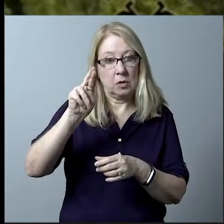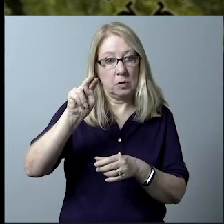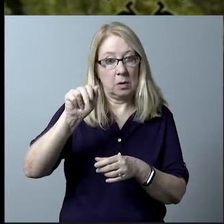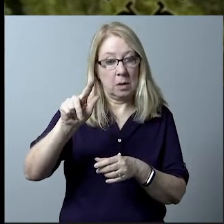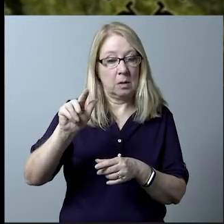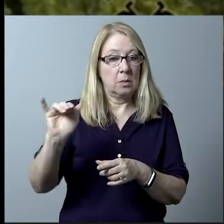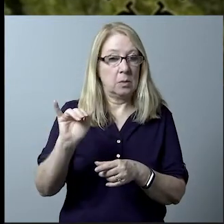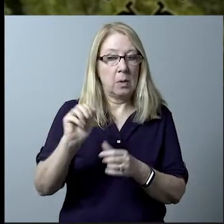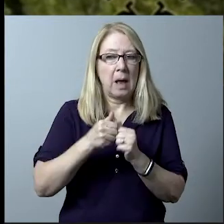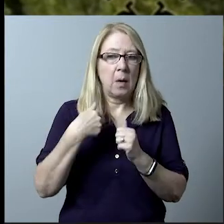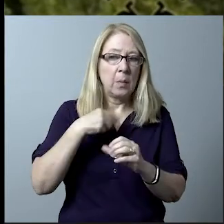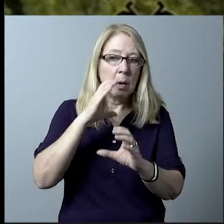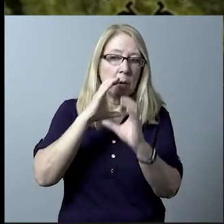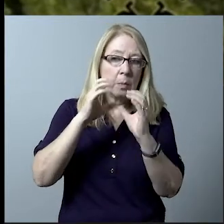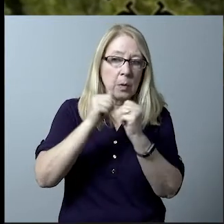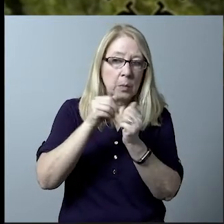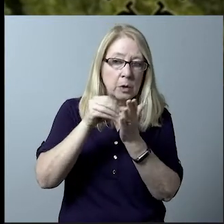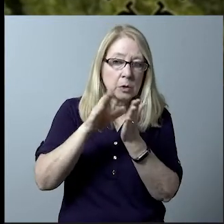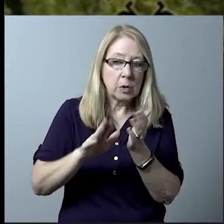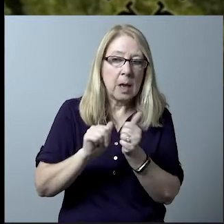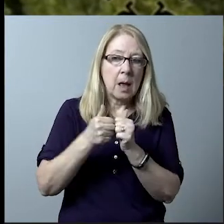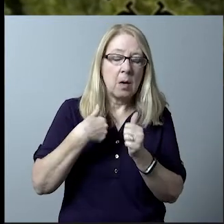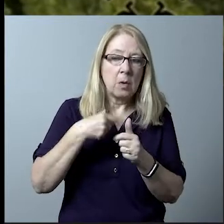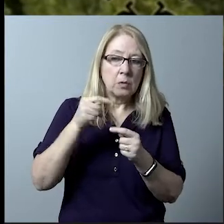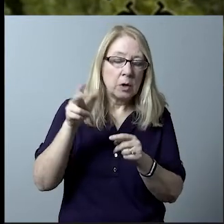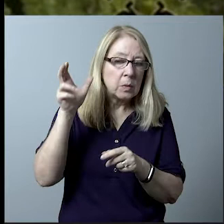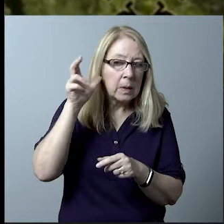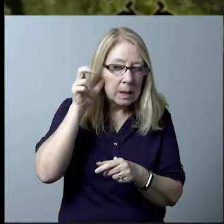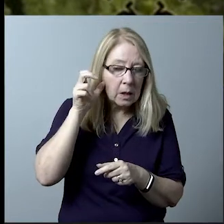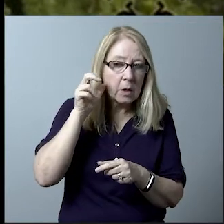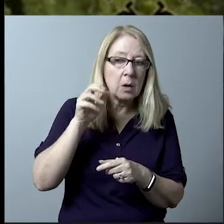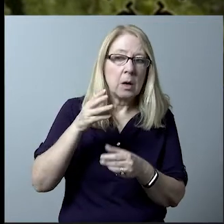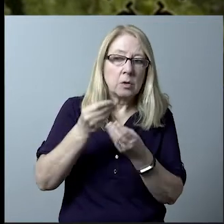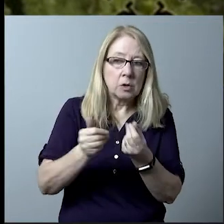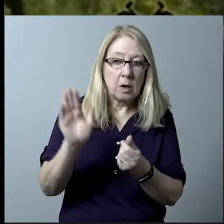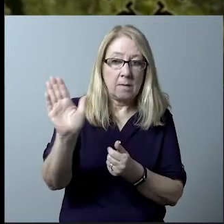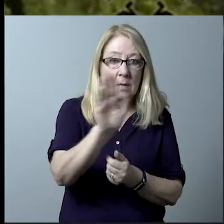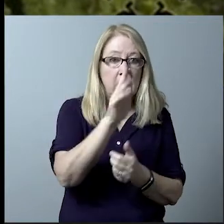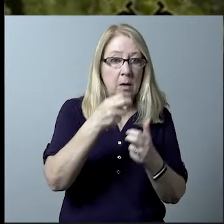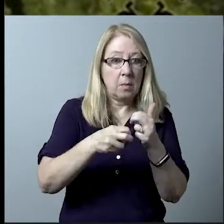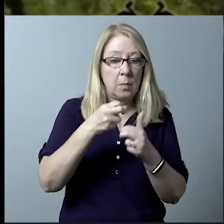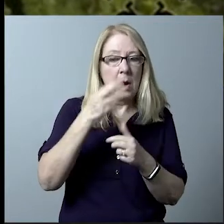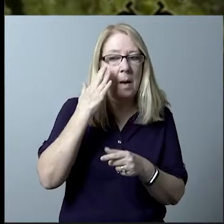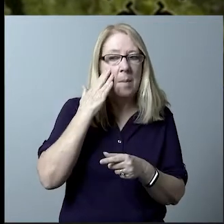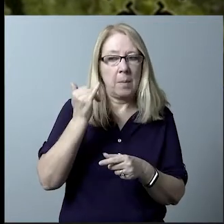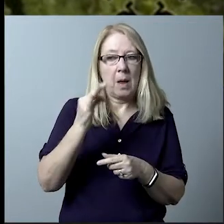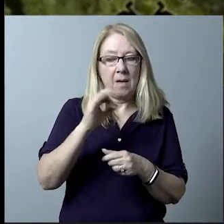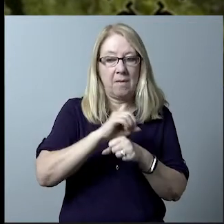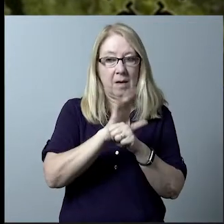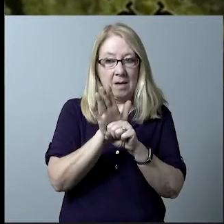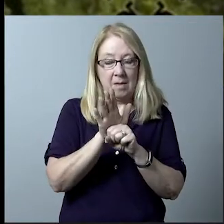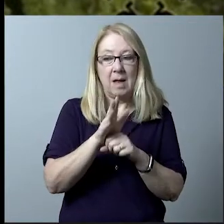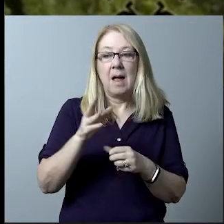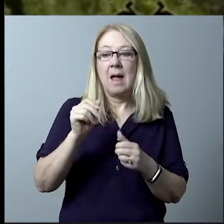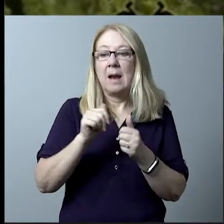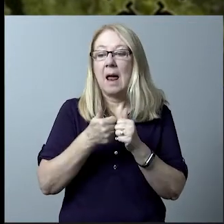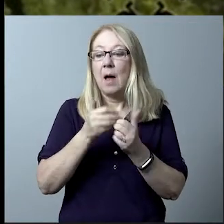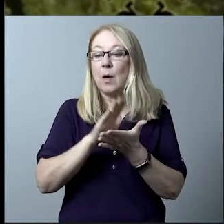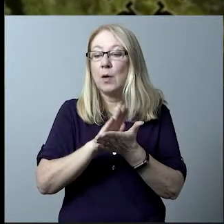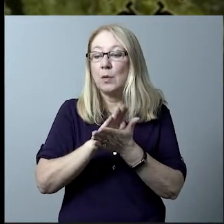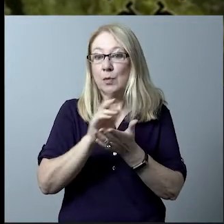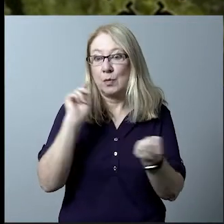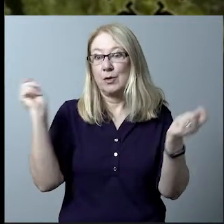doing externally as well, and how we're communicating with students and how we're trying to hear out and solve their problems. Because